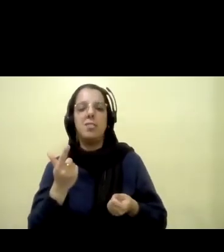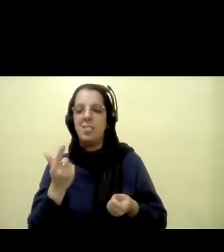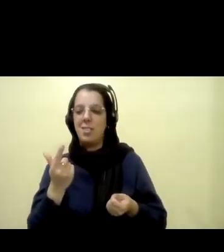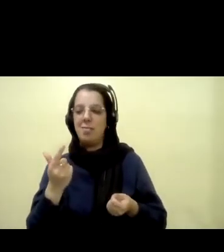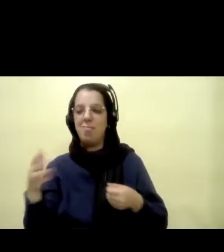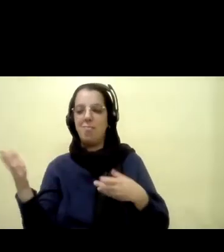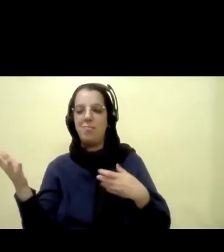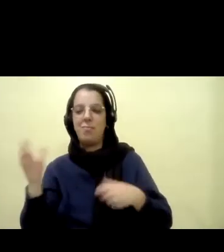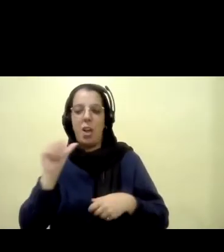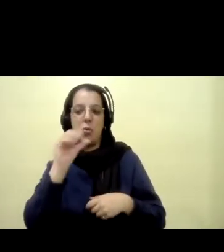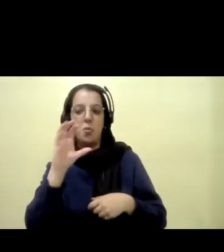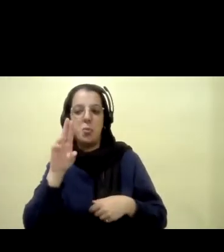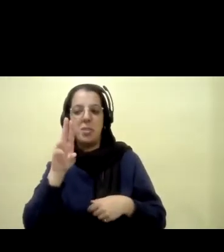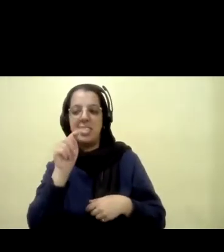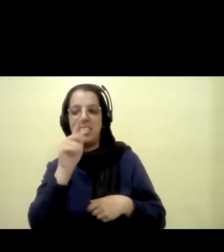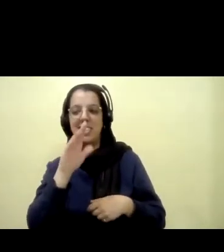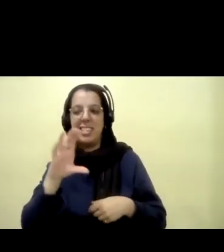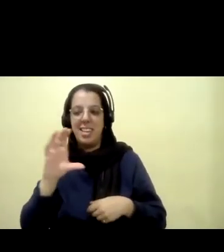that